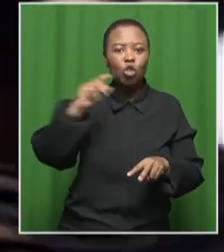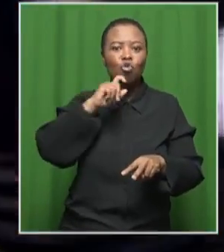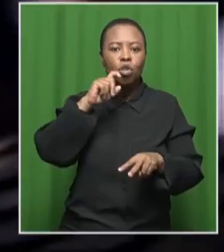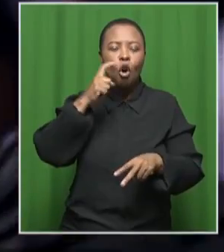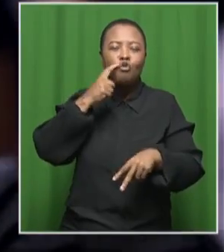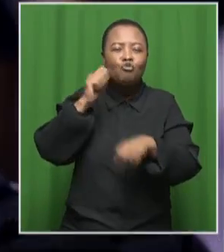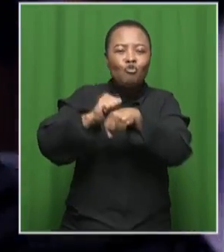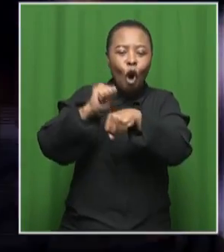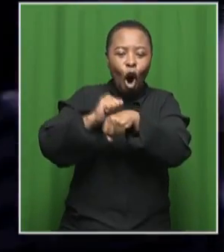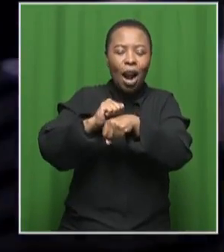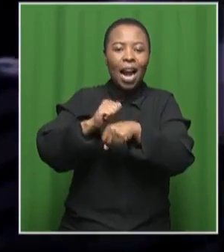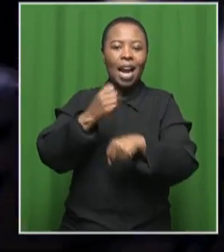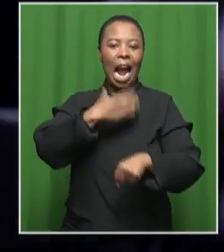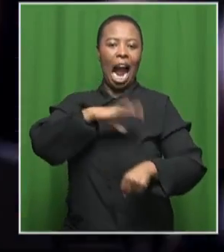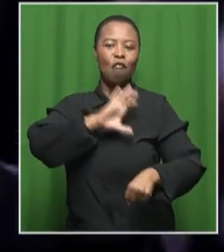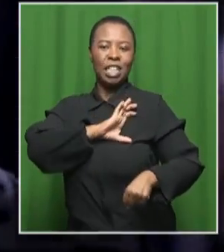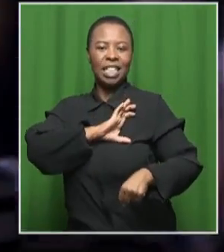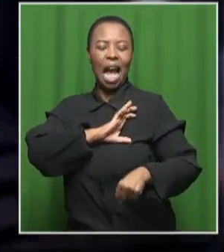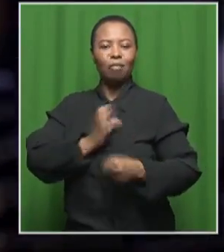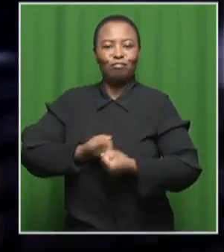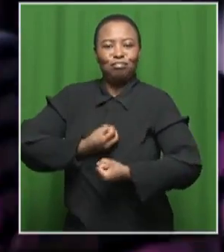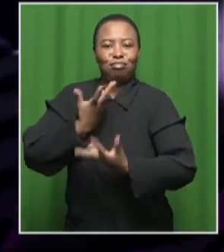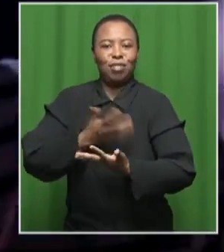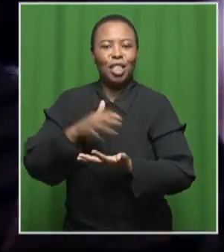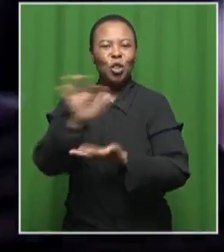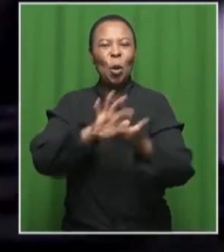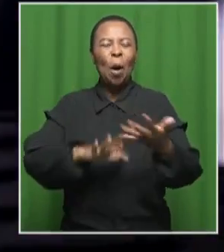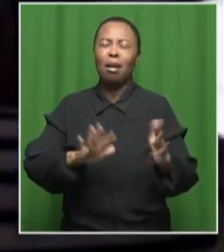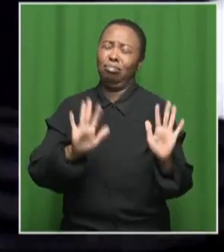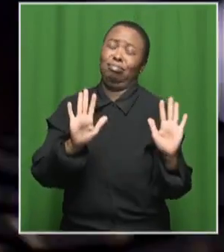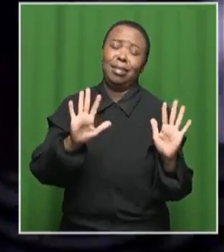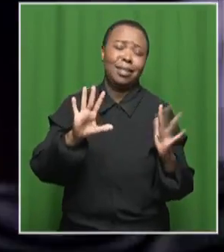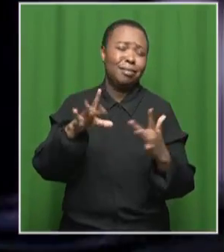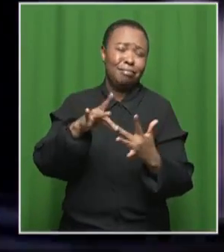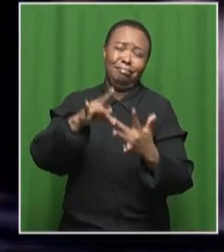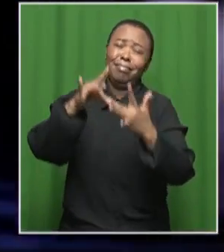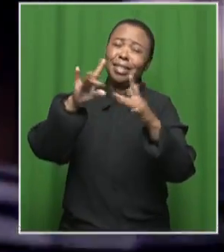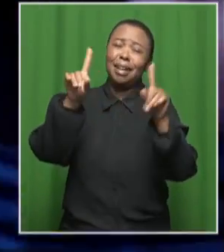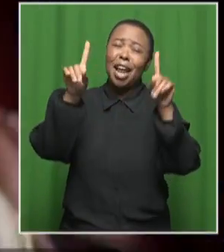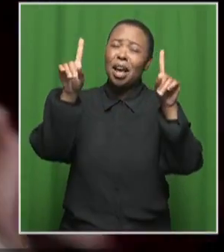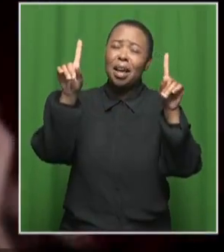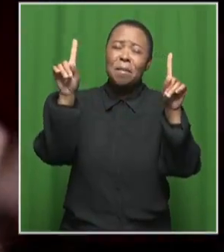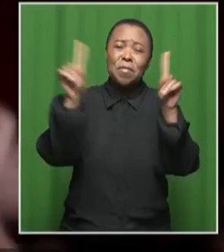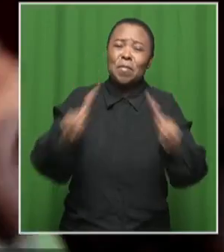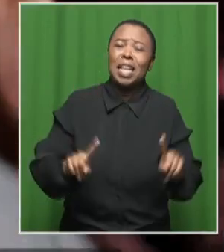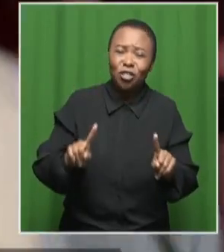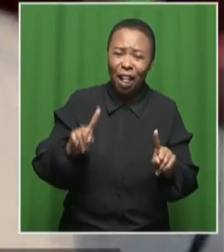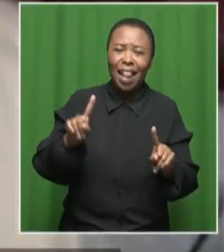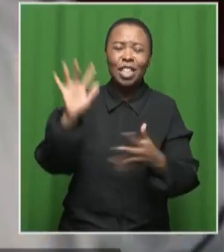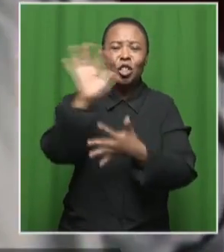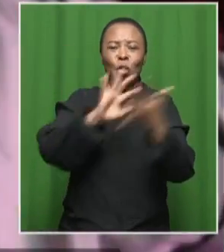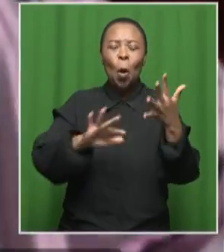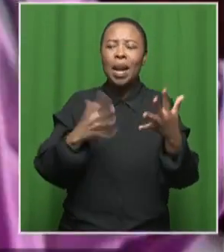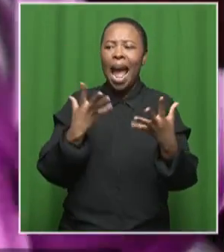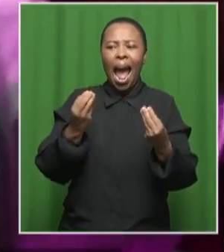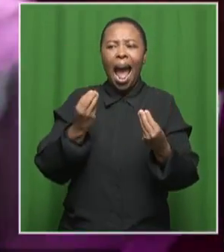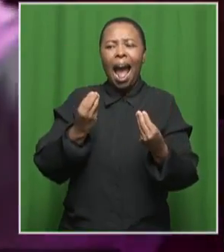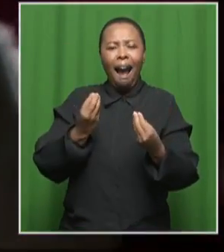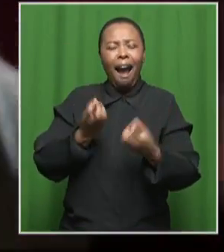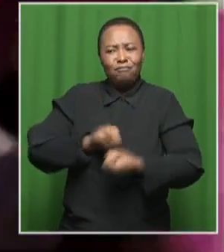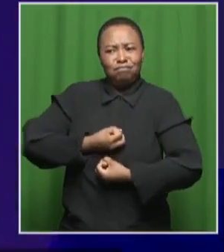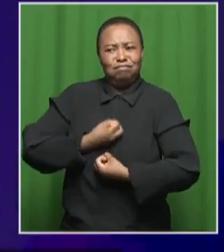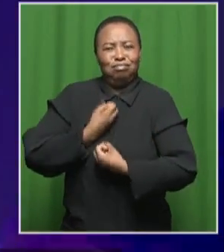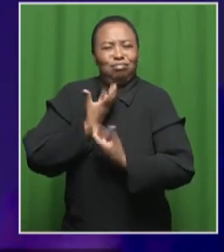as characters to tell a story. I mean, these films are so unique. Yeah, I love they're that. unique. They've got voice,